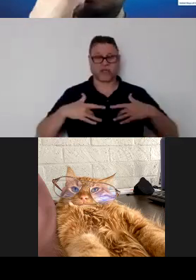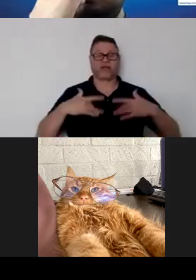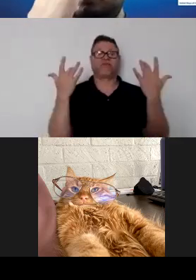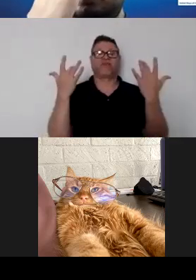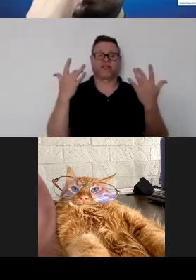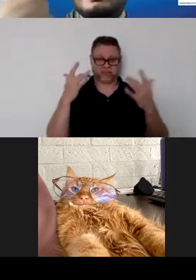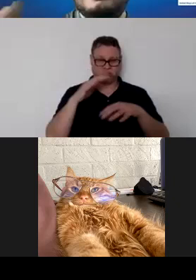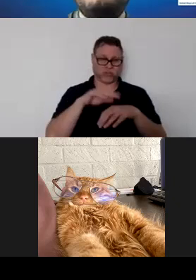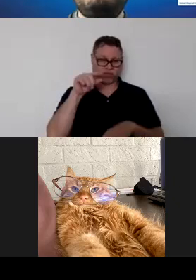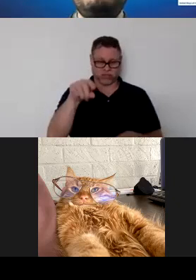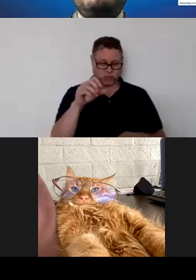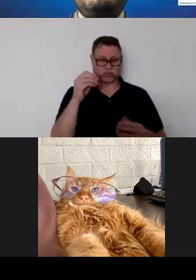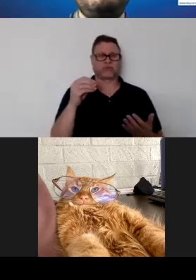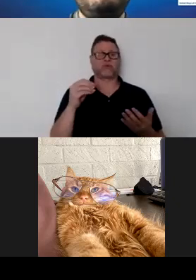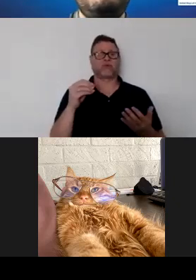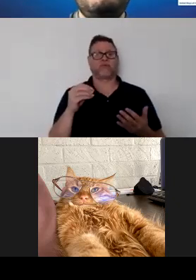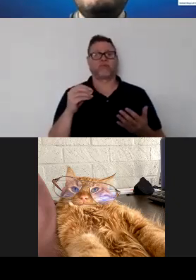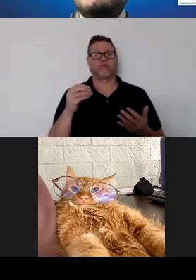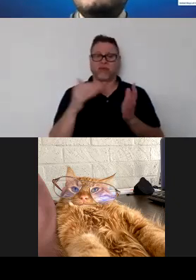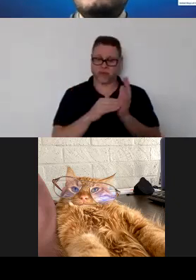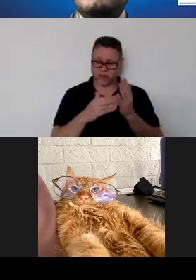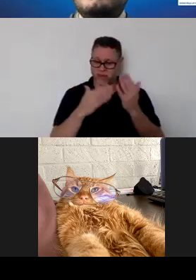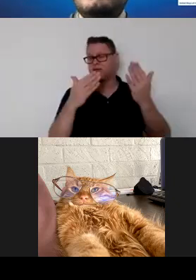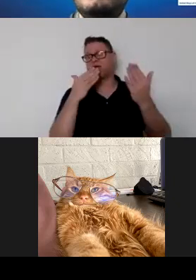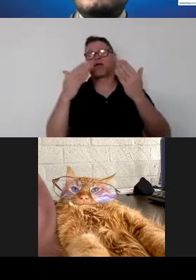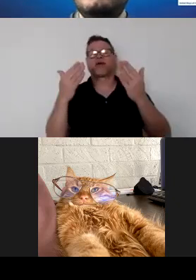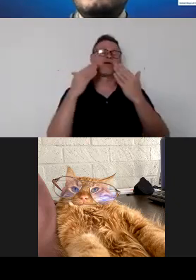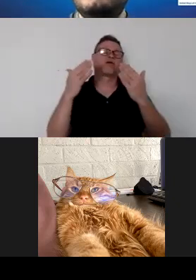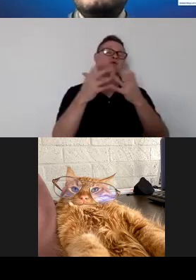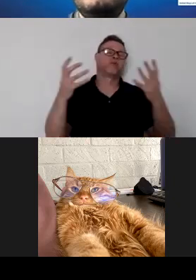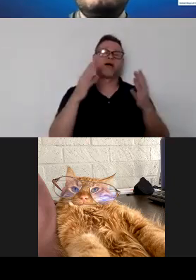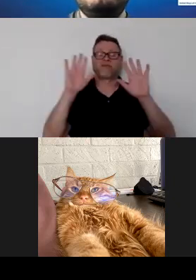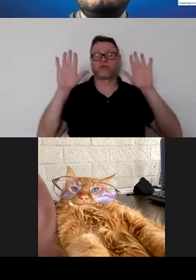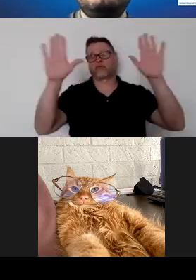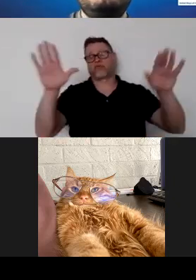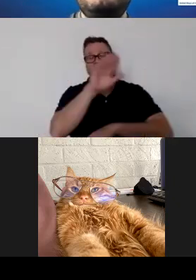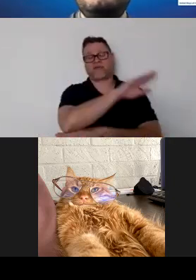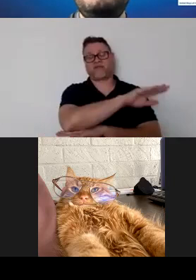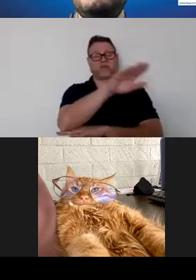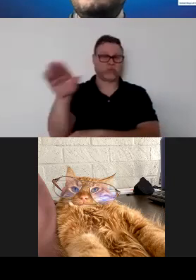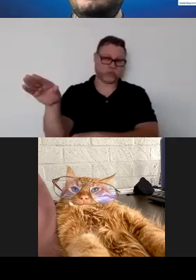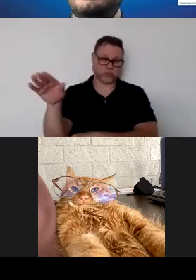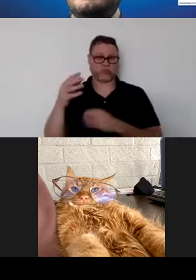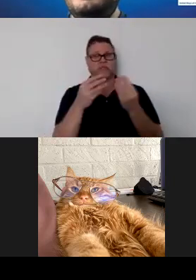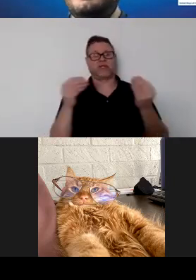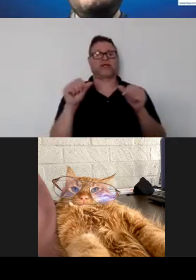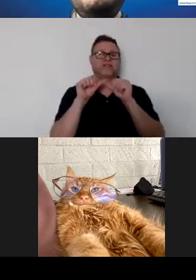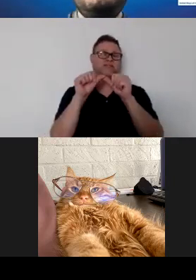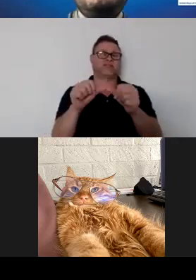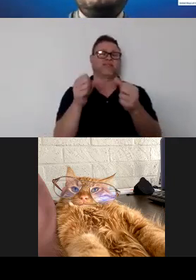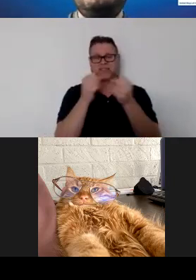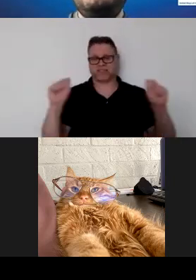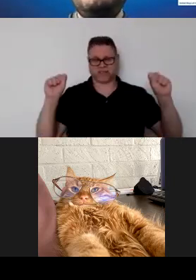do. So again, thank you so much. Have a great afternoon, and stay safe and